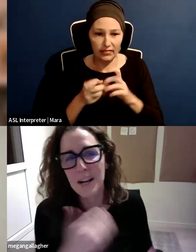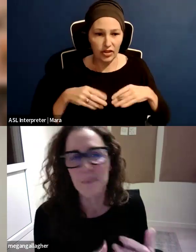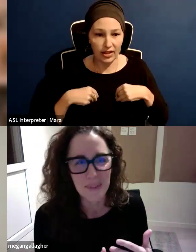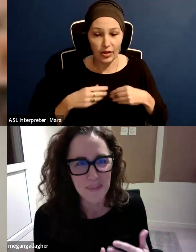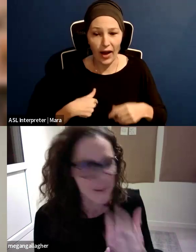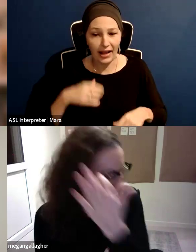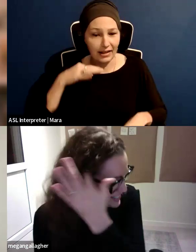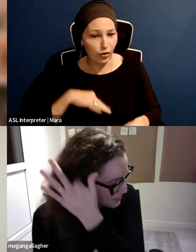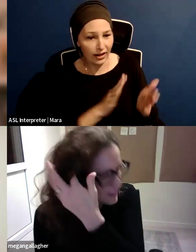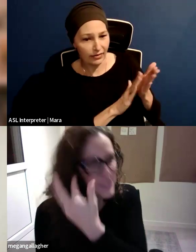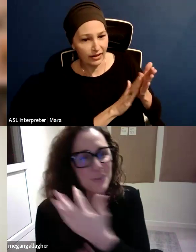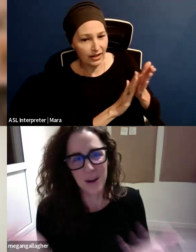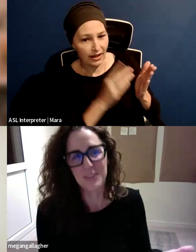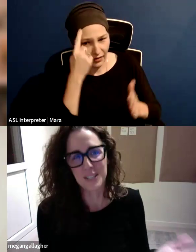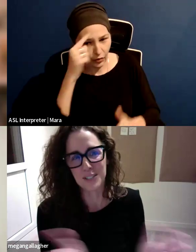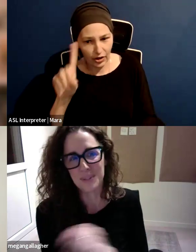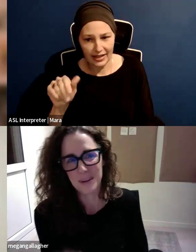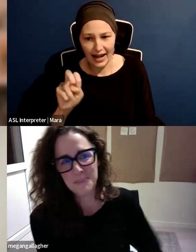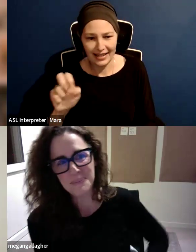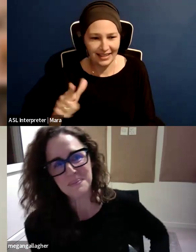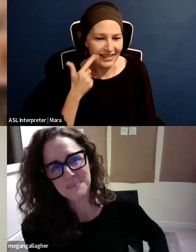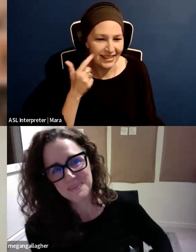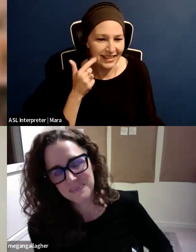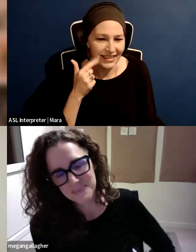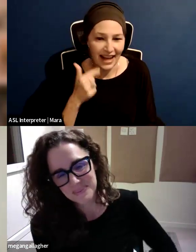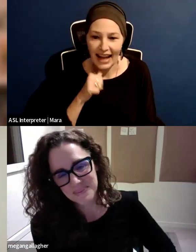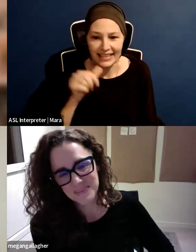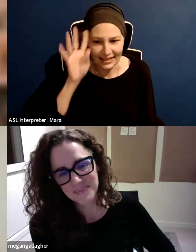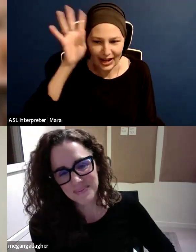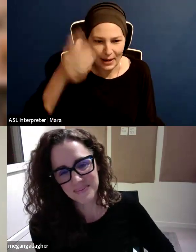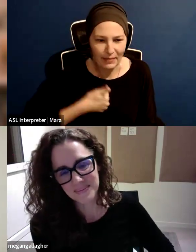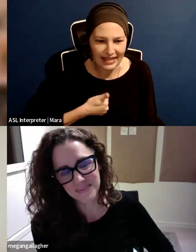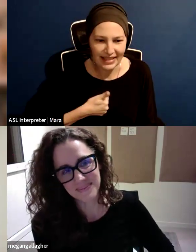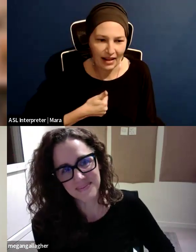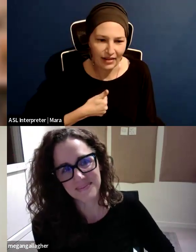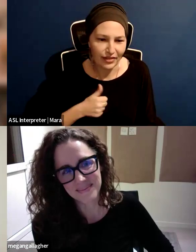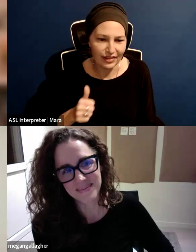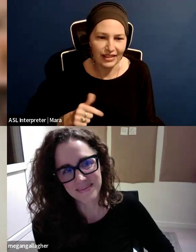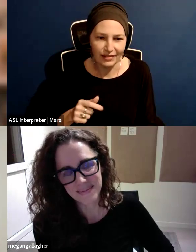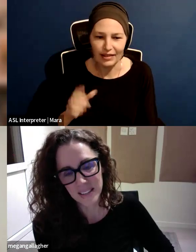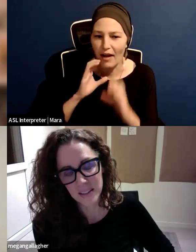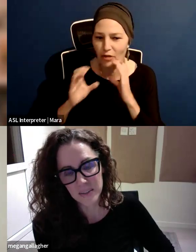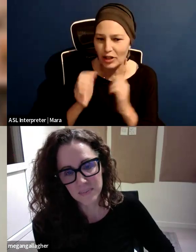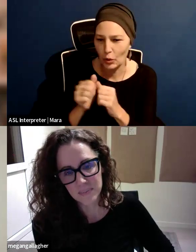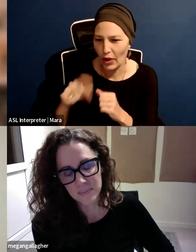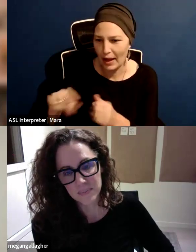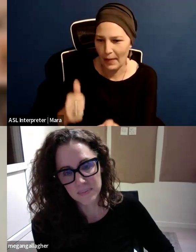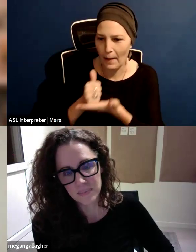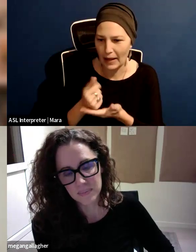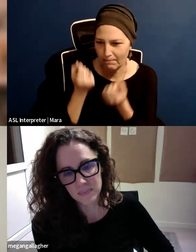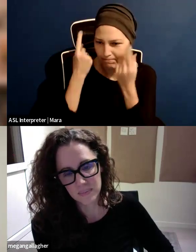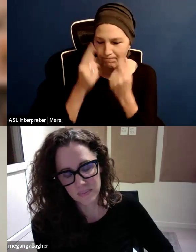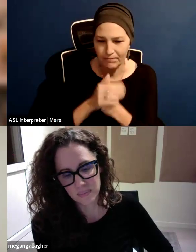I didn't come up with that by myself. That was through conversation with them. That's terrific. Thank you.